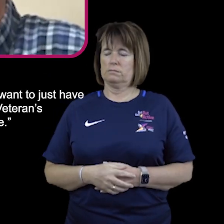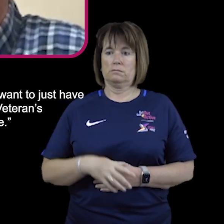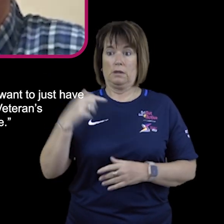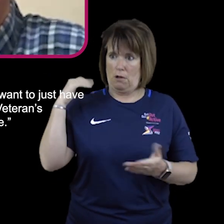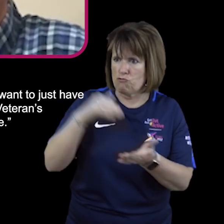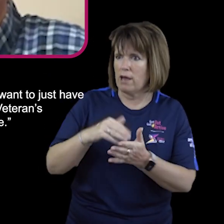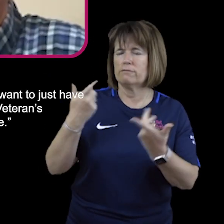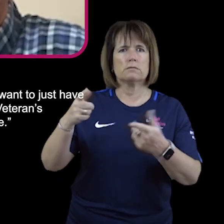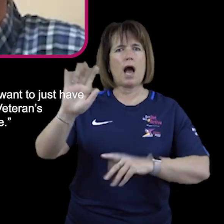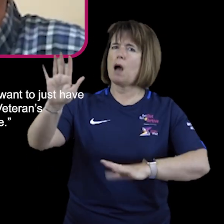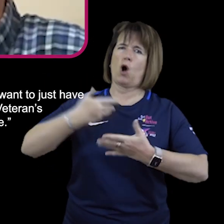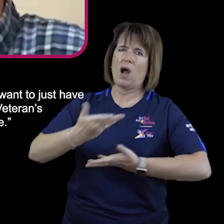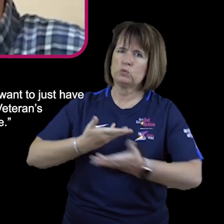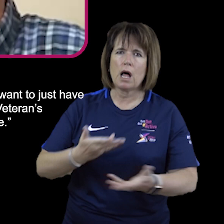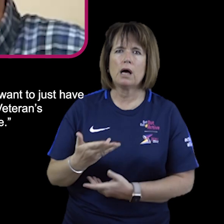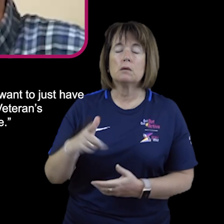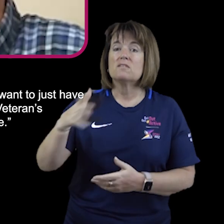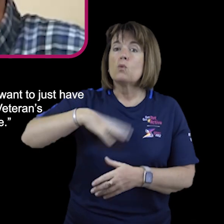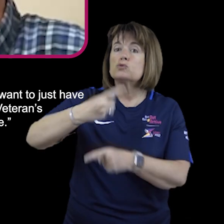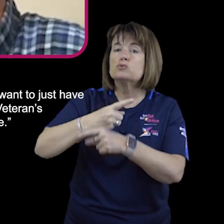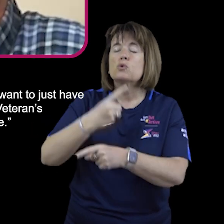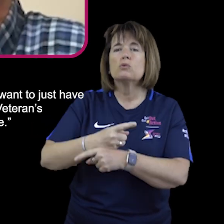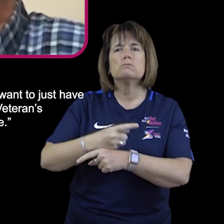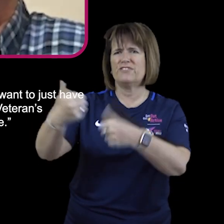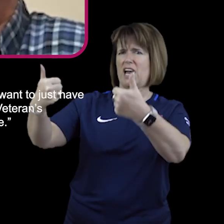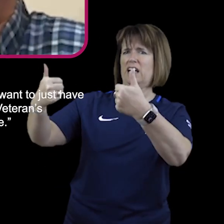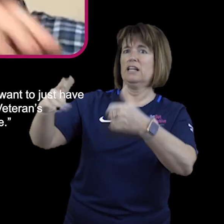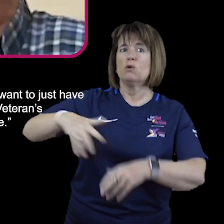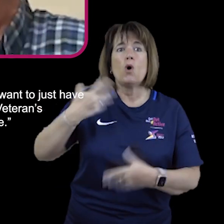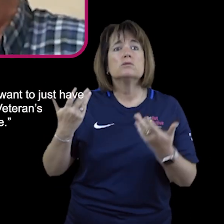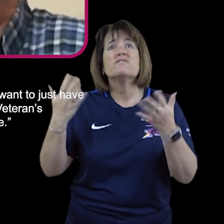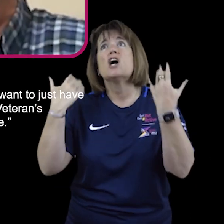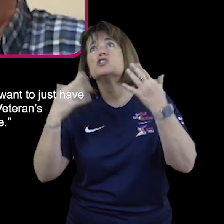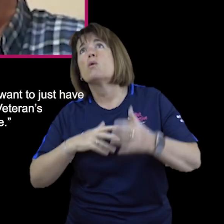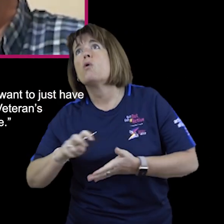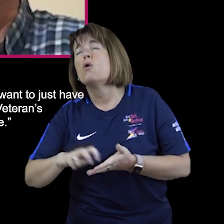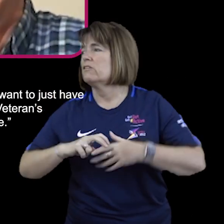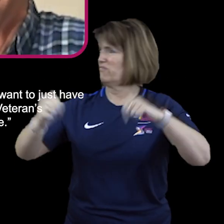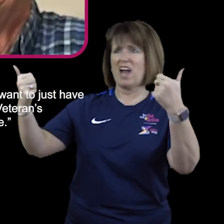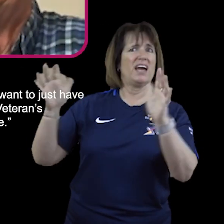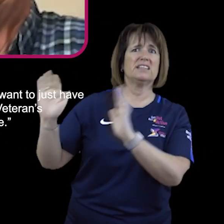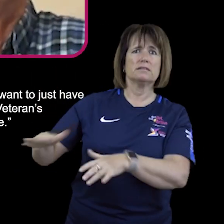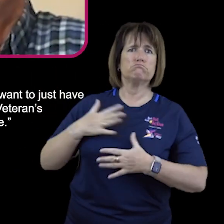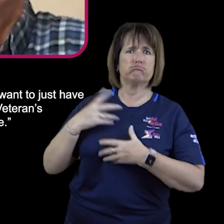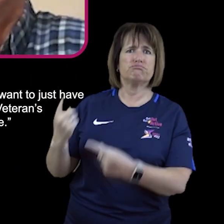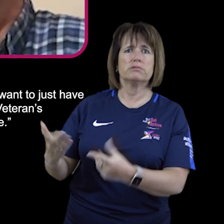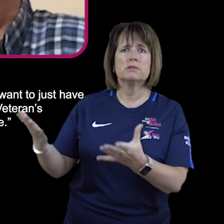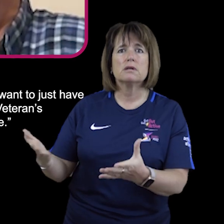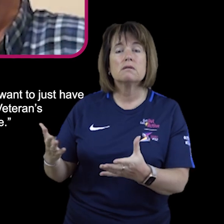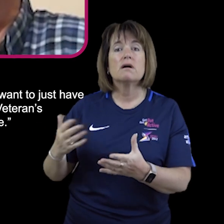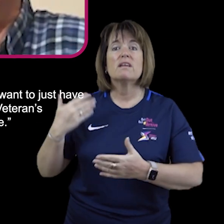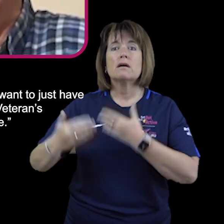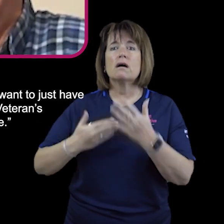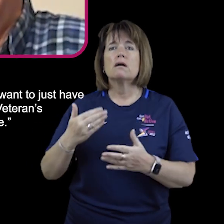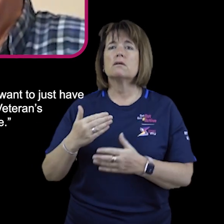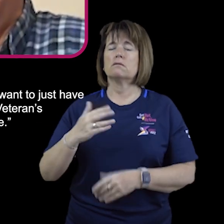not a counsellor or anything like that. If you want to talk, that's fine. If you want to just have some fresh air, that's fine. So that's what we